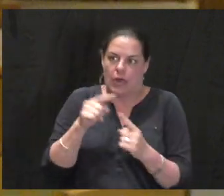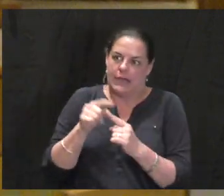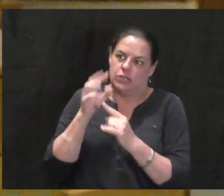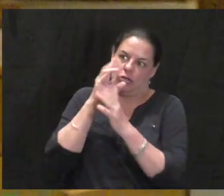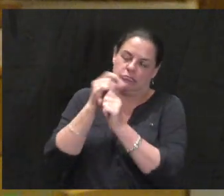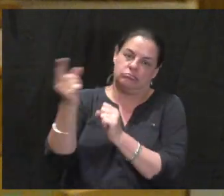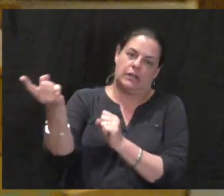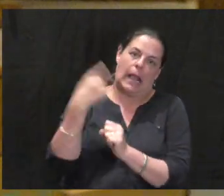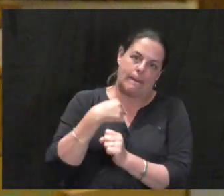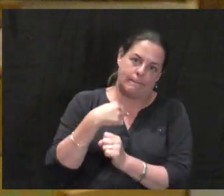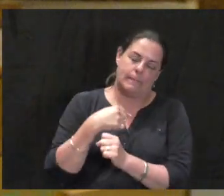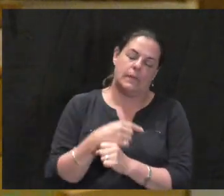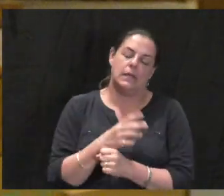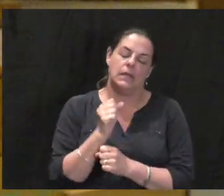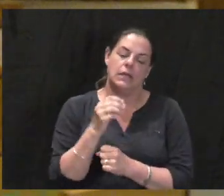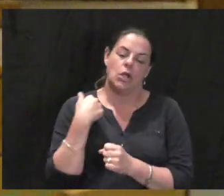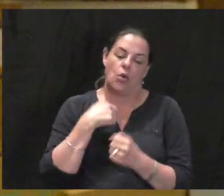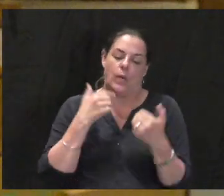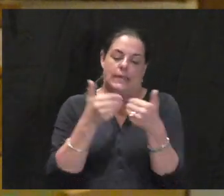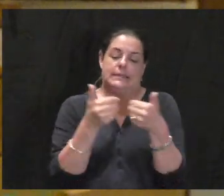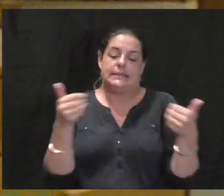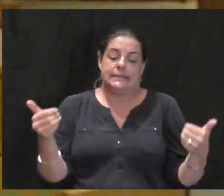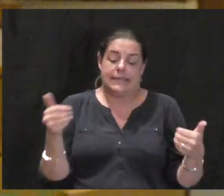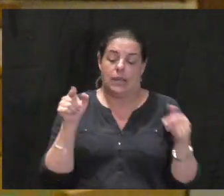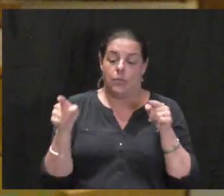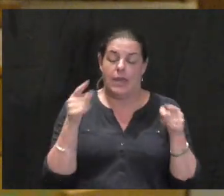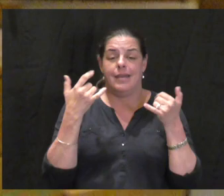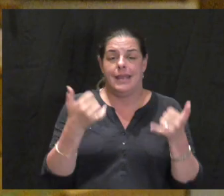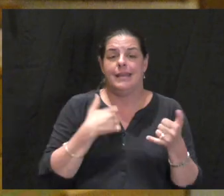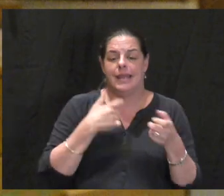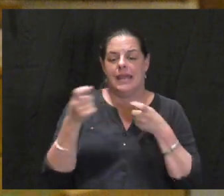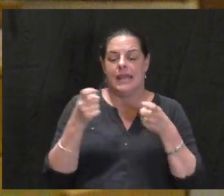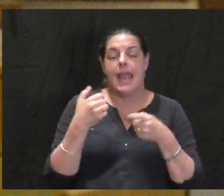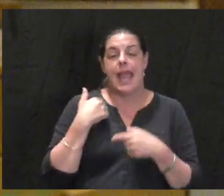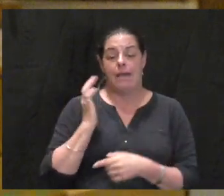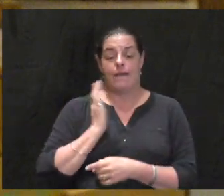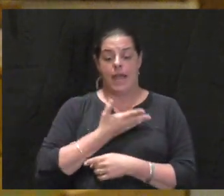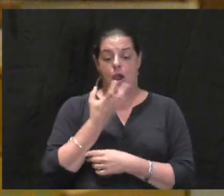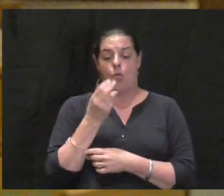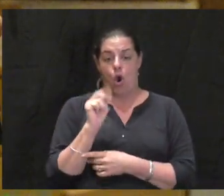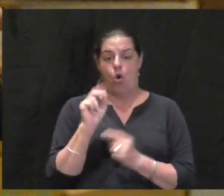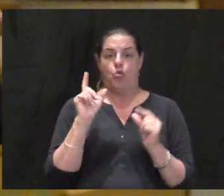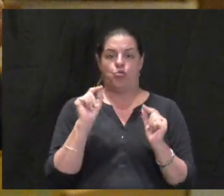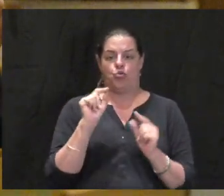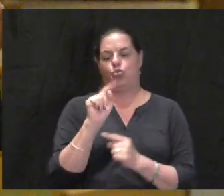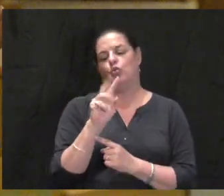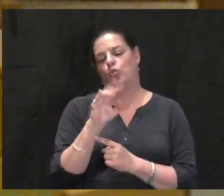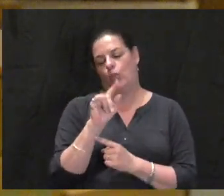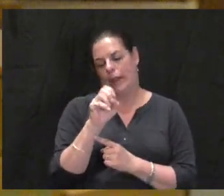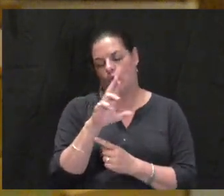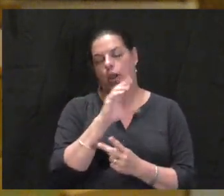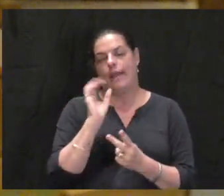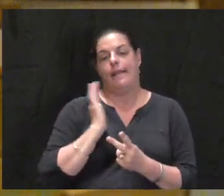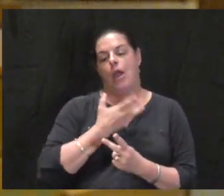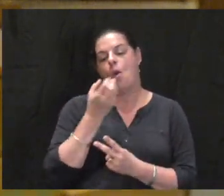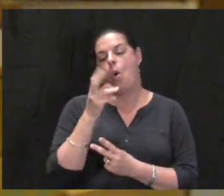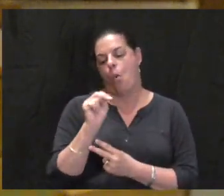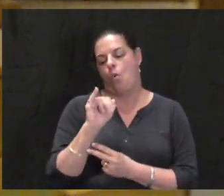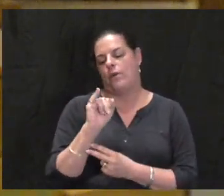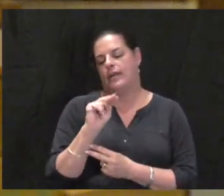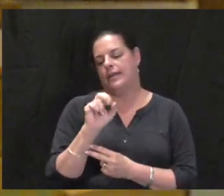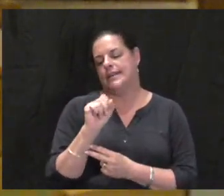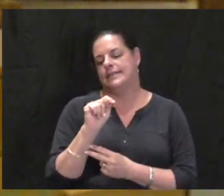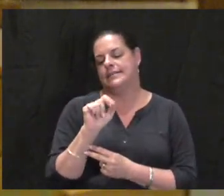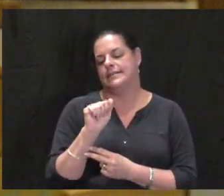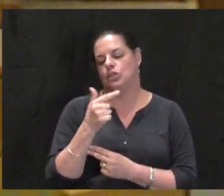those are super, super helpful. One, it's a great way to blast out information that hey, we're coming to your school, come by our table, here's where we'll be set up, I've